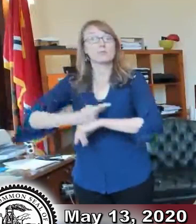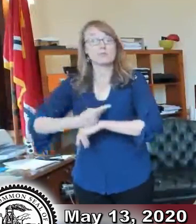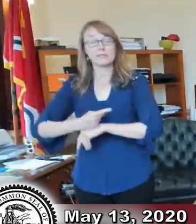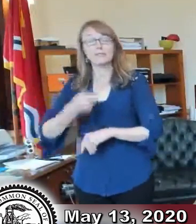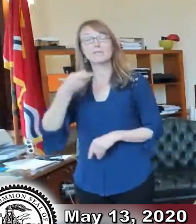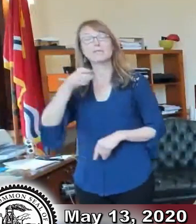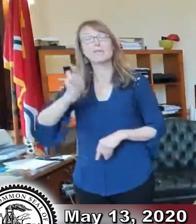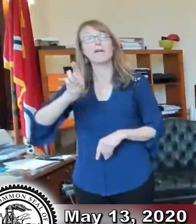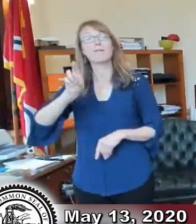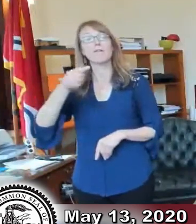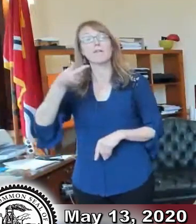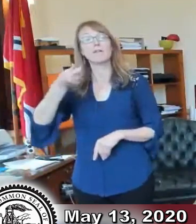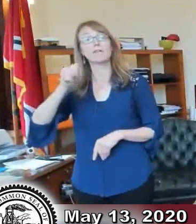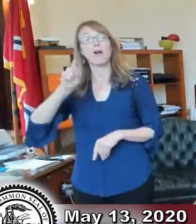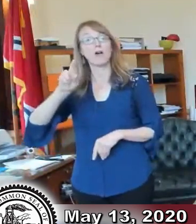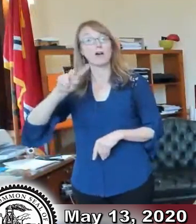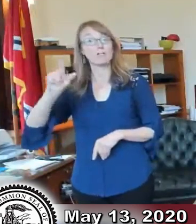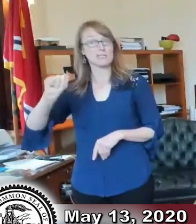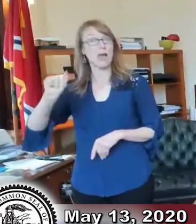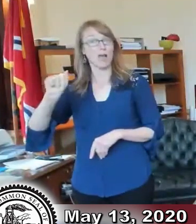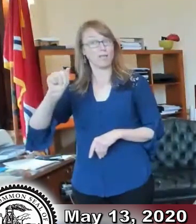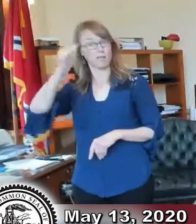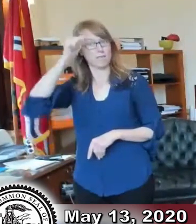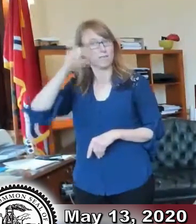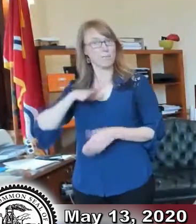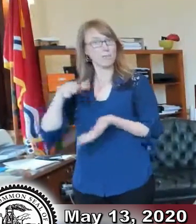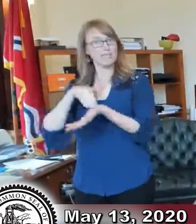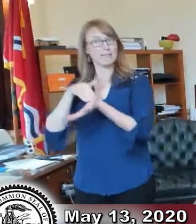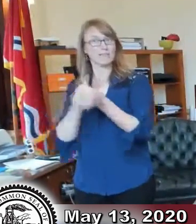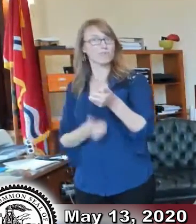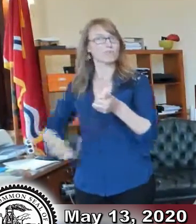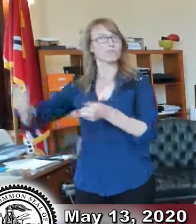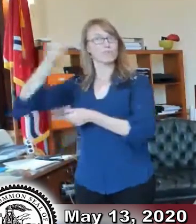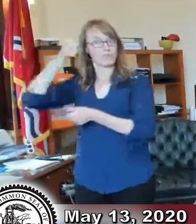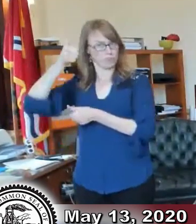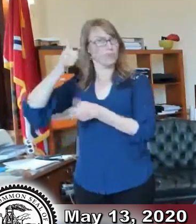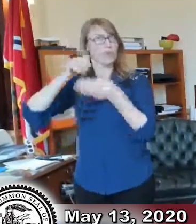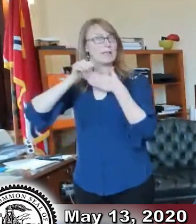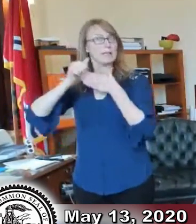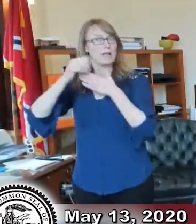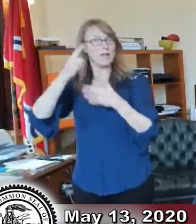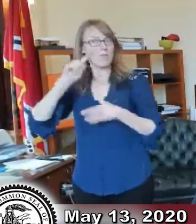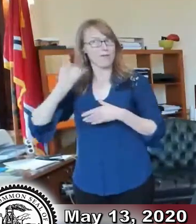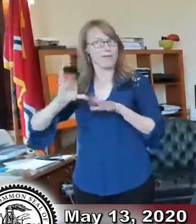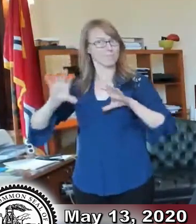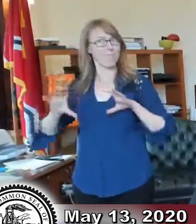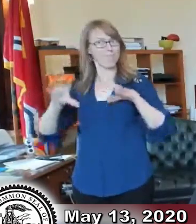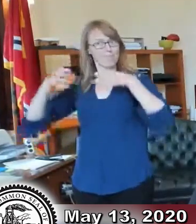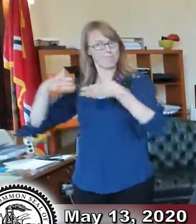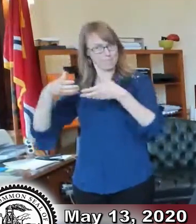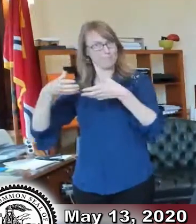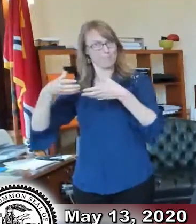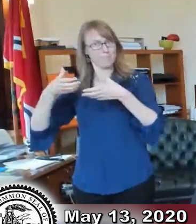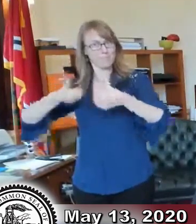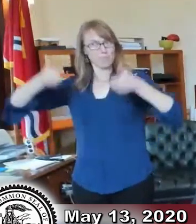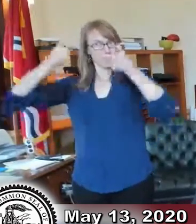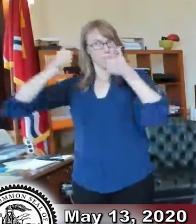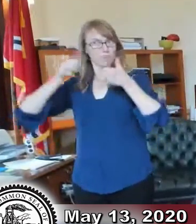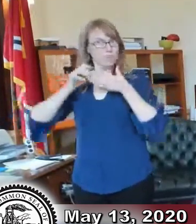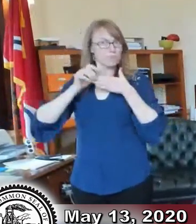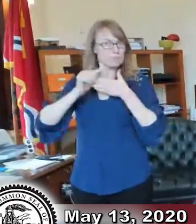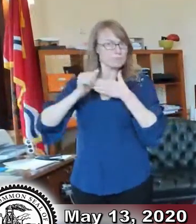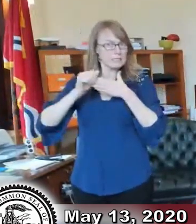the incident commander for the St. Louis Metropolitan Pandemic Task Force, most days he also gives a verbal update as to where things